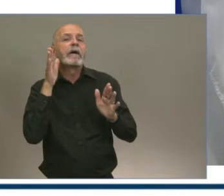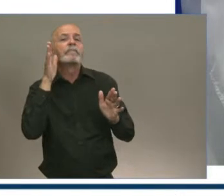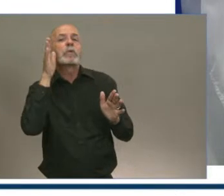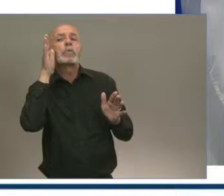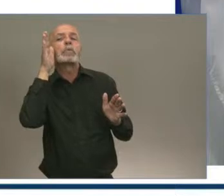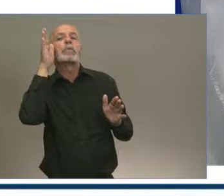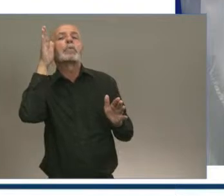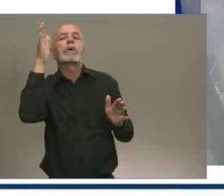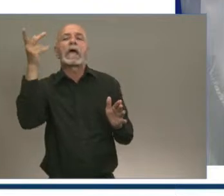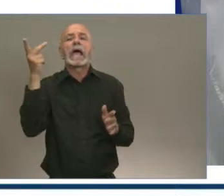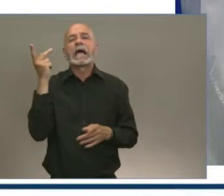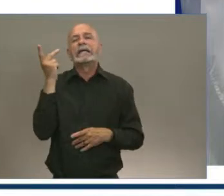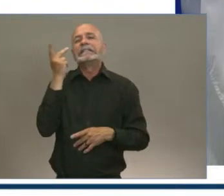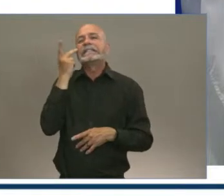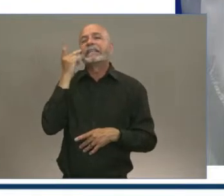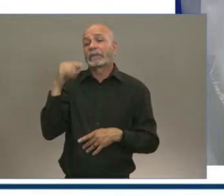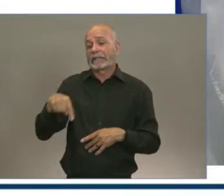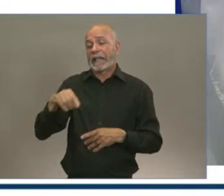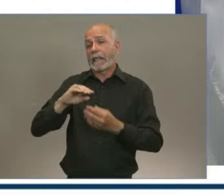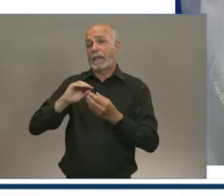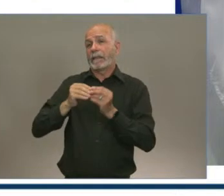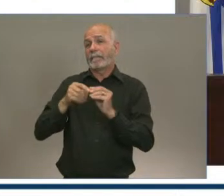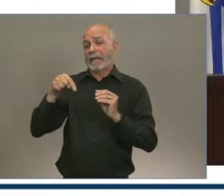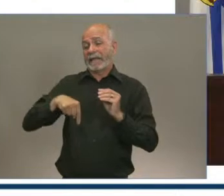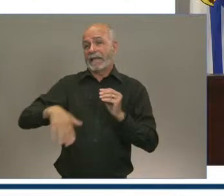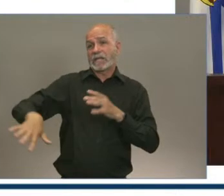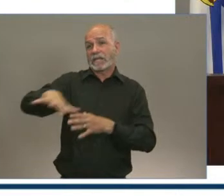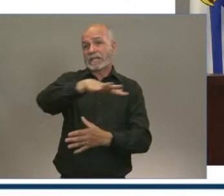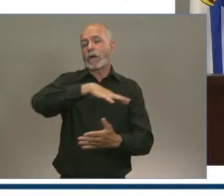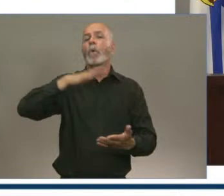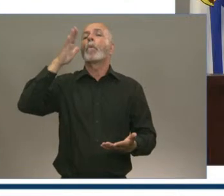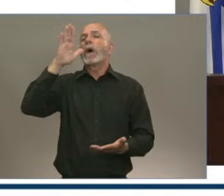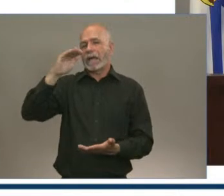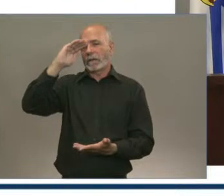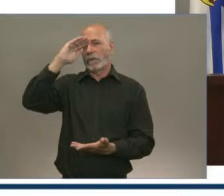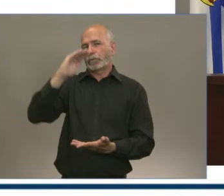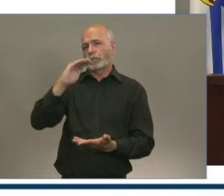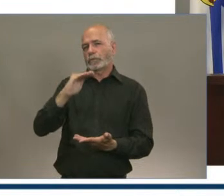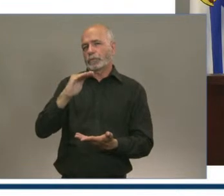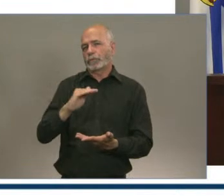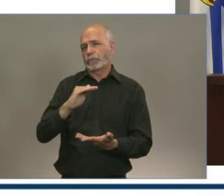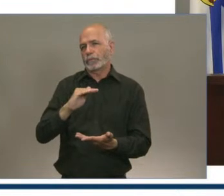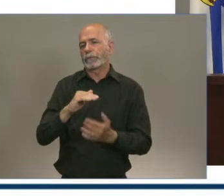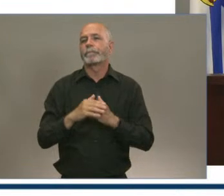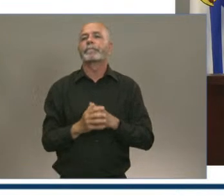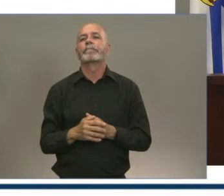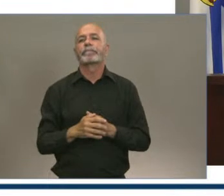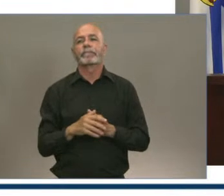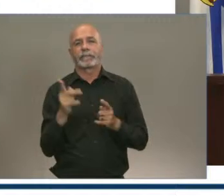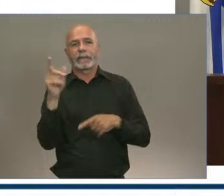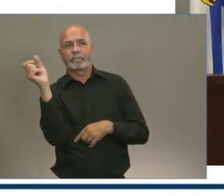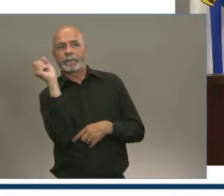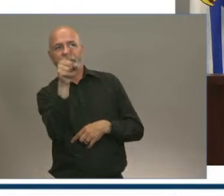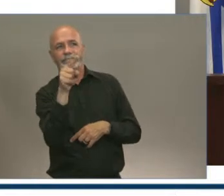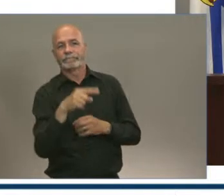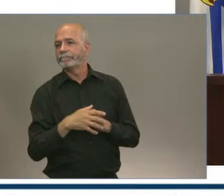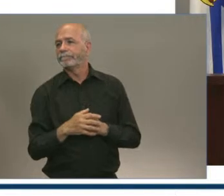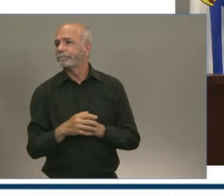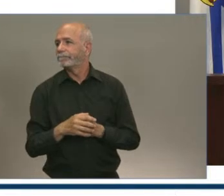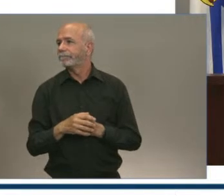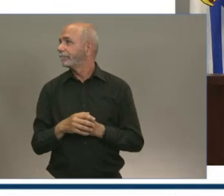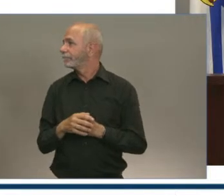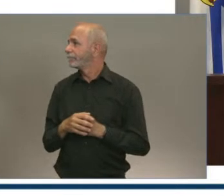us reporting on the screen. Go ahead with your follow-up, Victoria. Thanks.